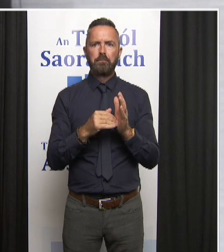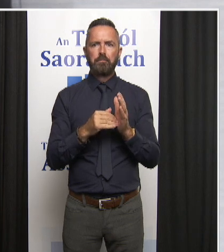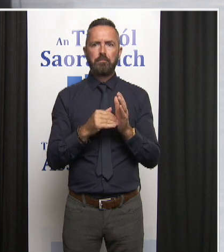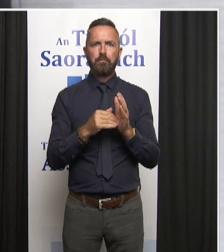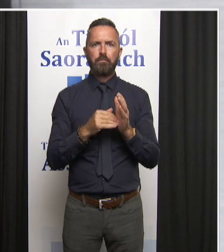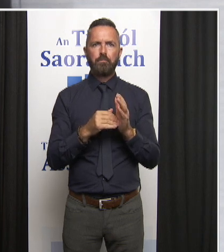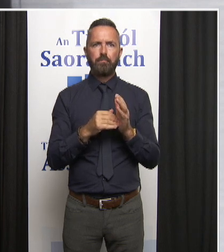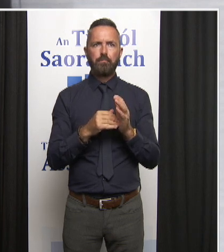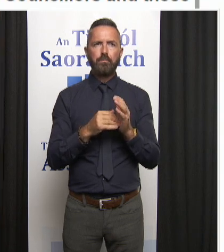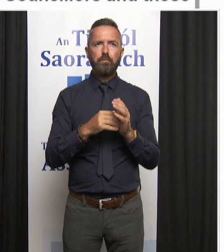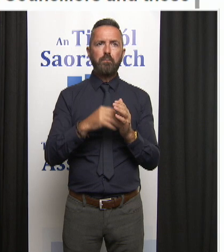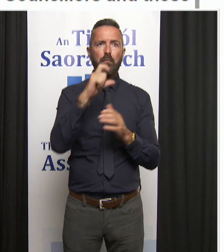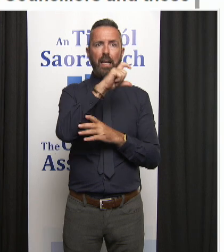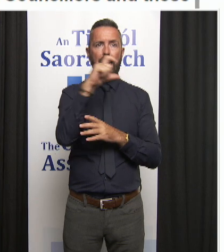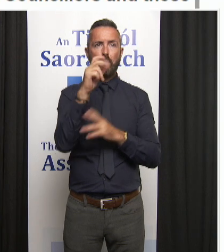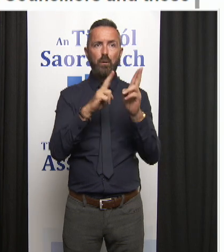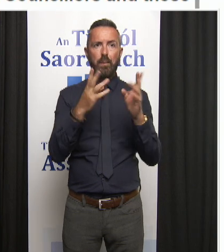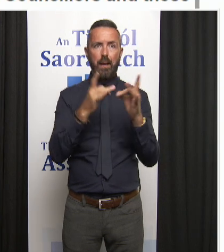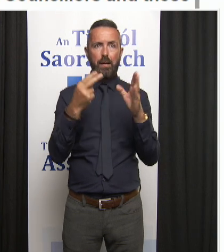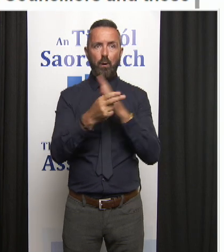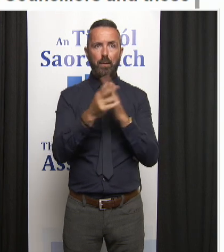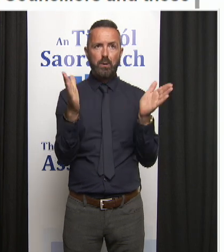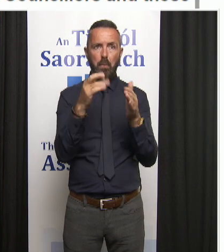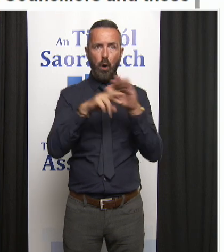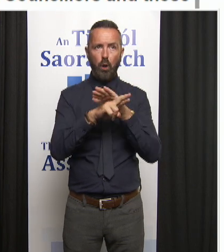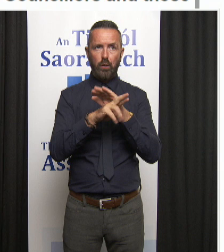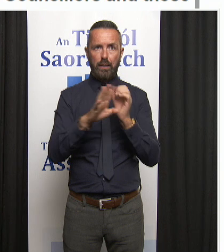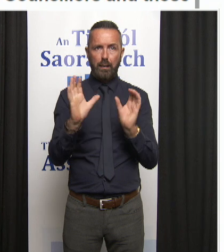the councillors should be made up of the smaller constituents within the